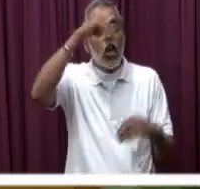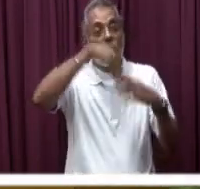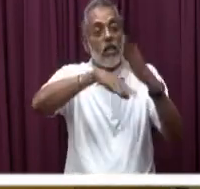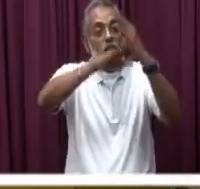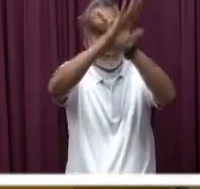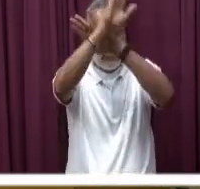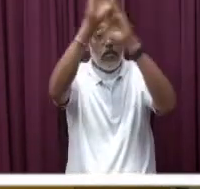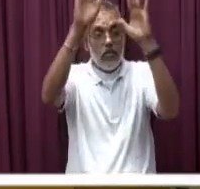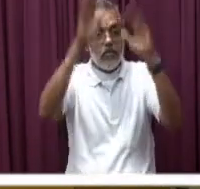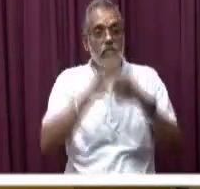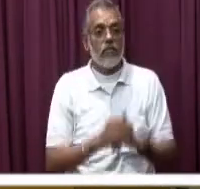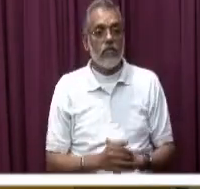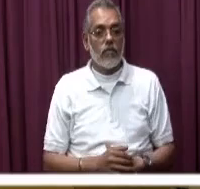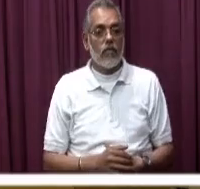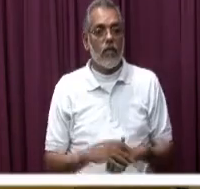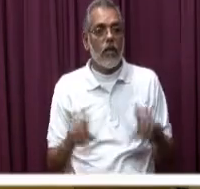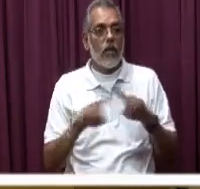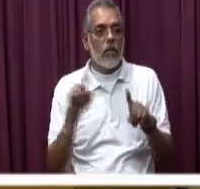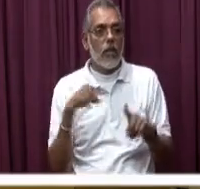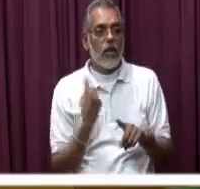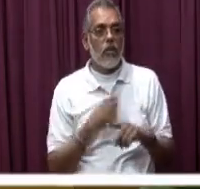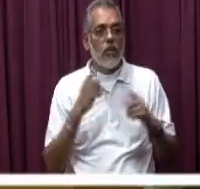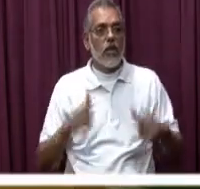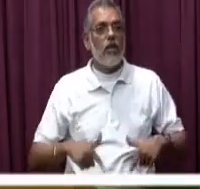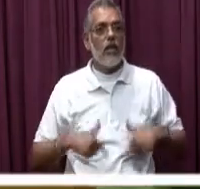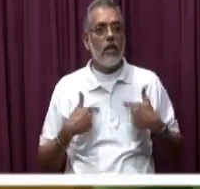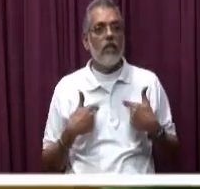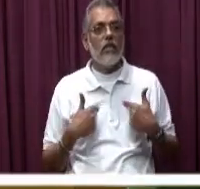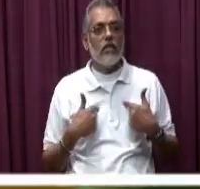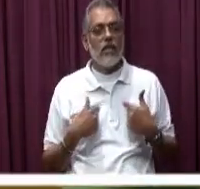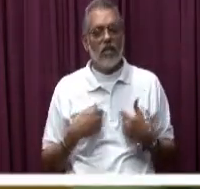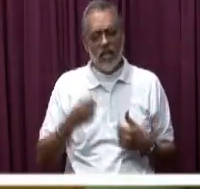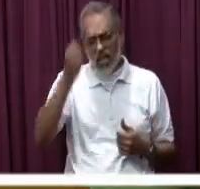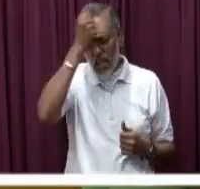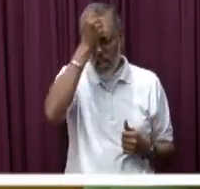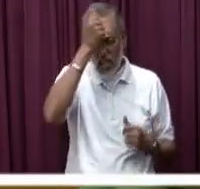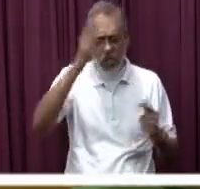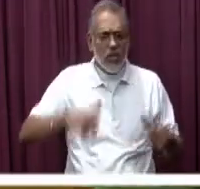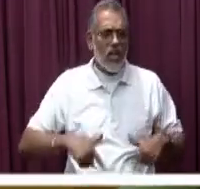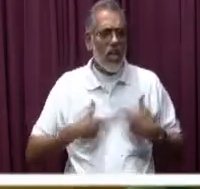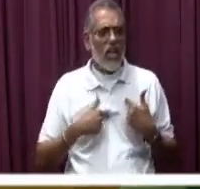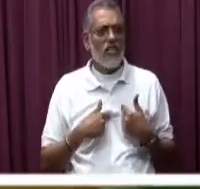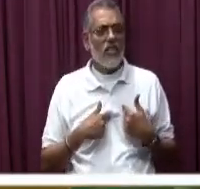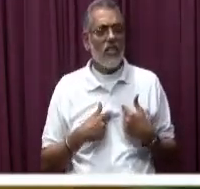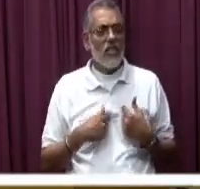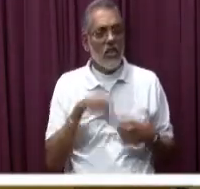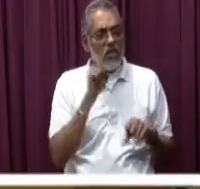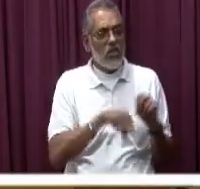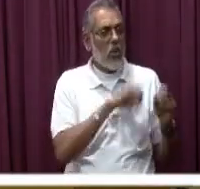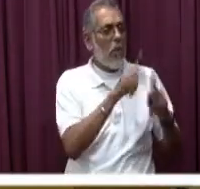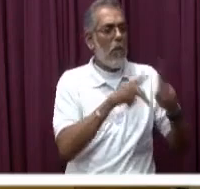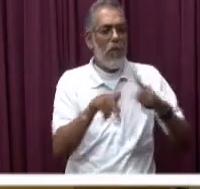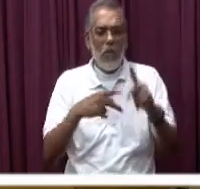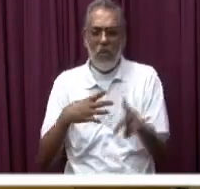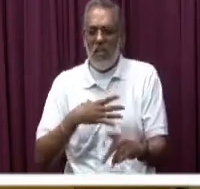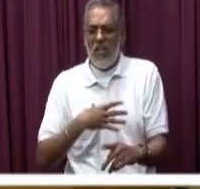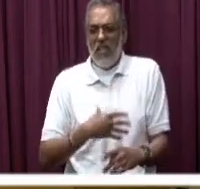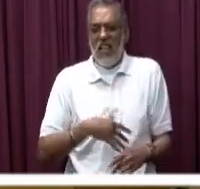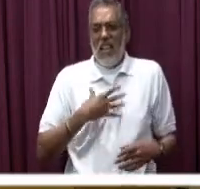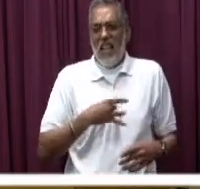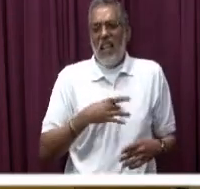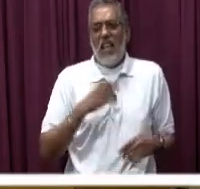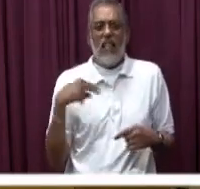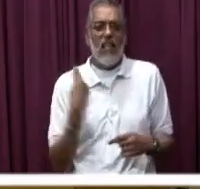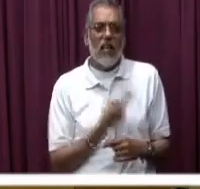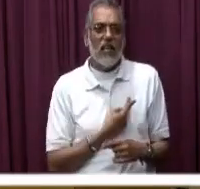That's where it is. But we've been living this kind of paltry, kind of foolish life, trying to be liked by the people of the world, rather than